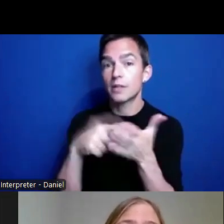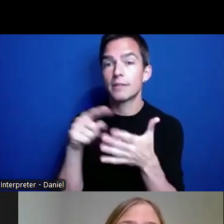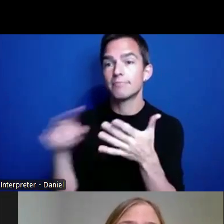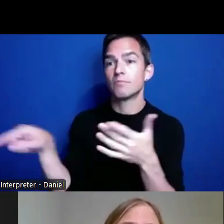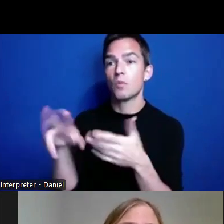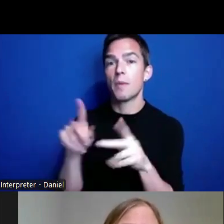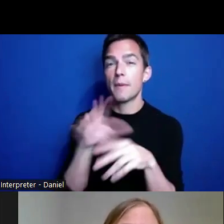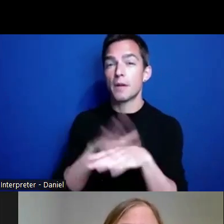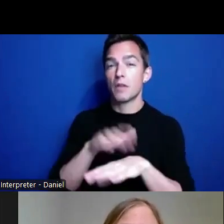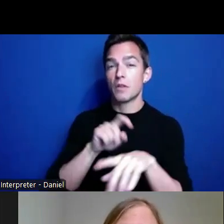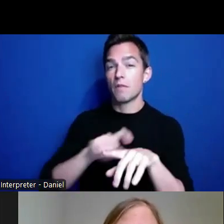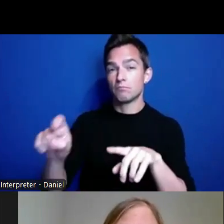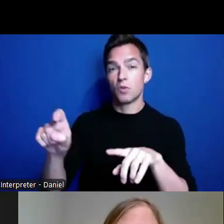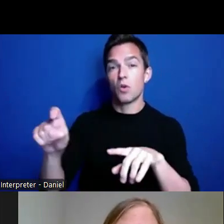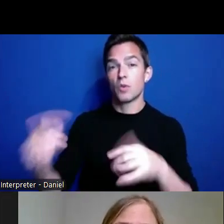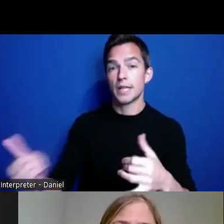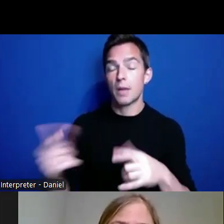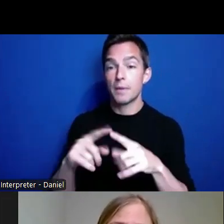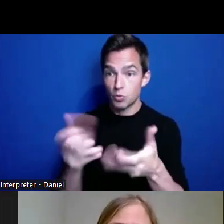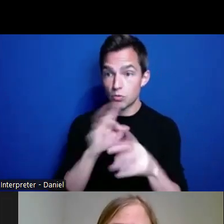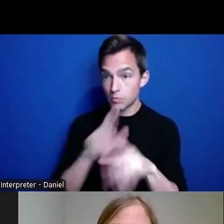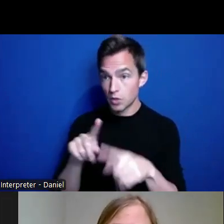the call, if there's anything that you want to respond to.